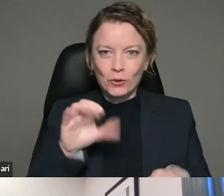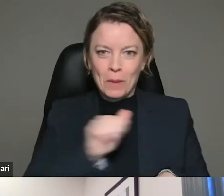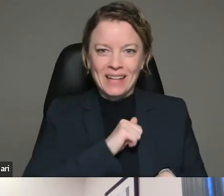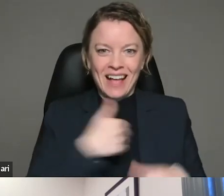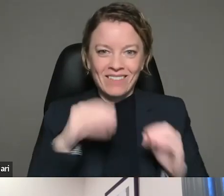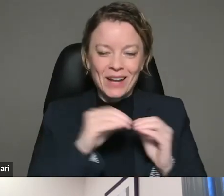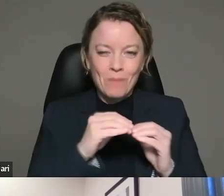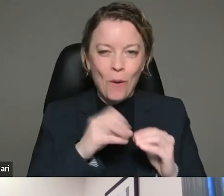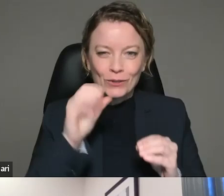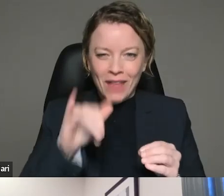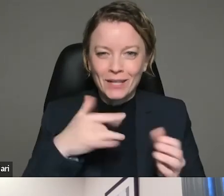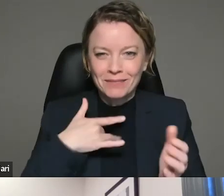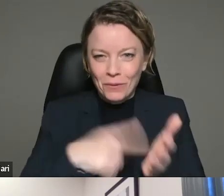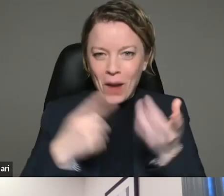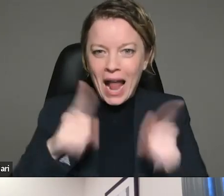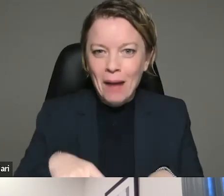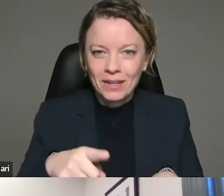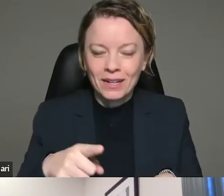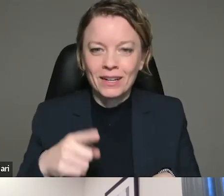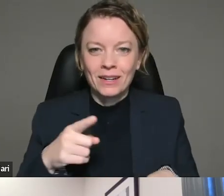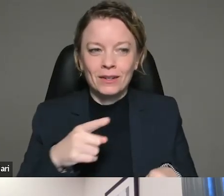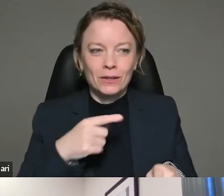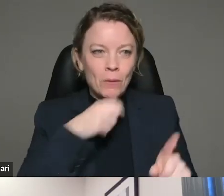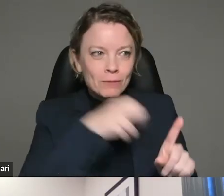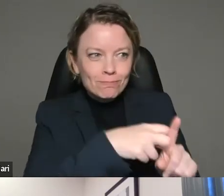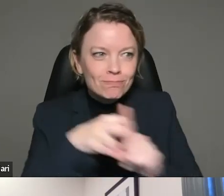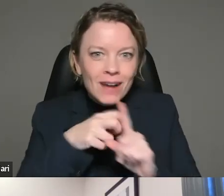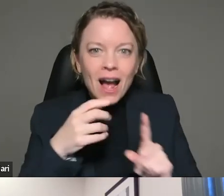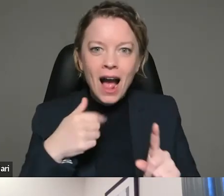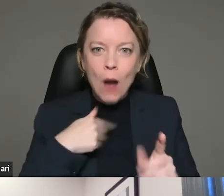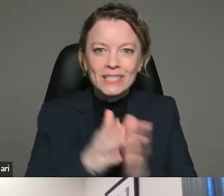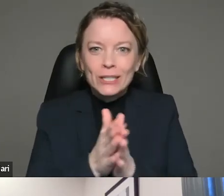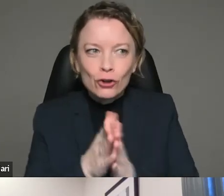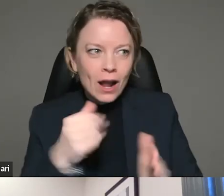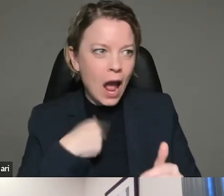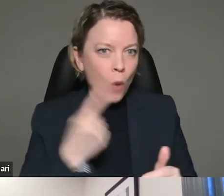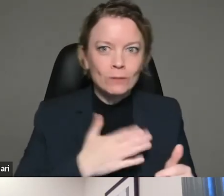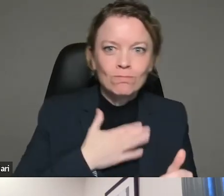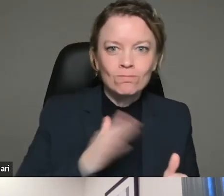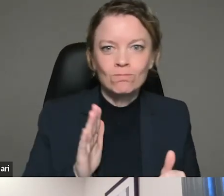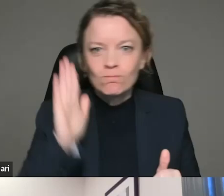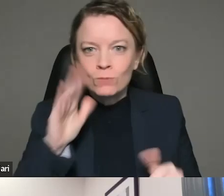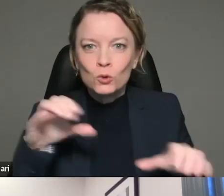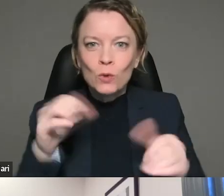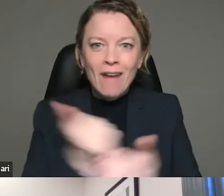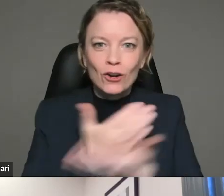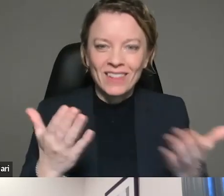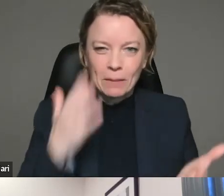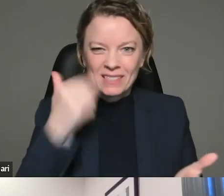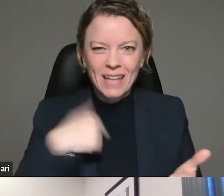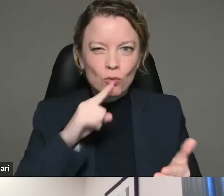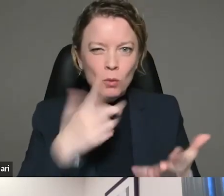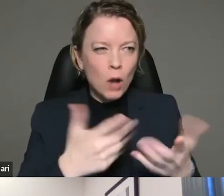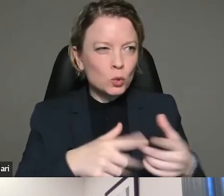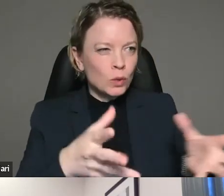kept on happening, is that I was very eager and raised my hand to do everything, because I just really wanted to absorb more